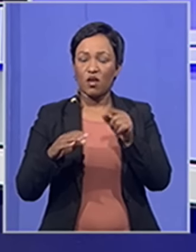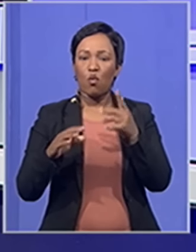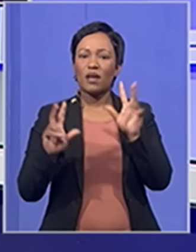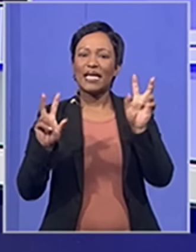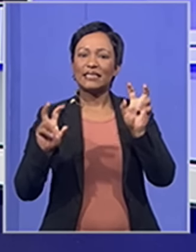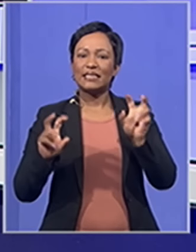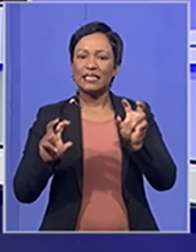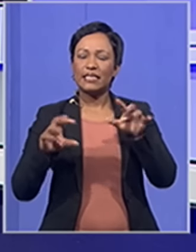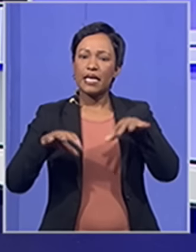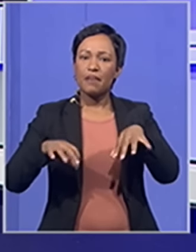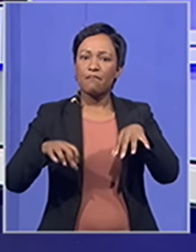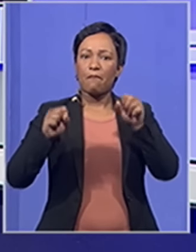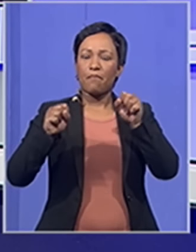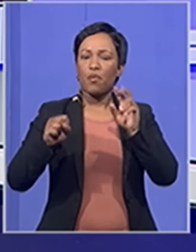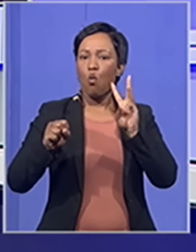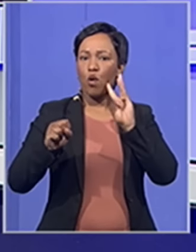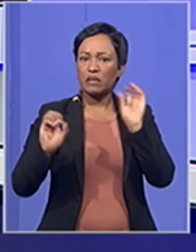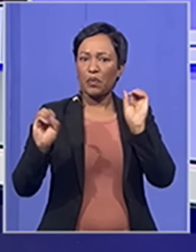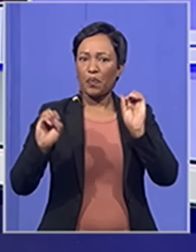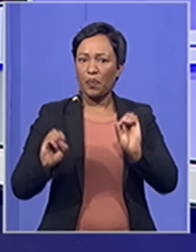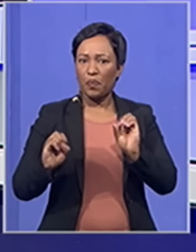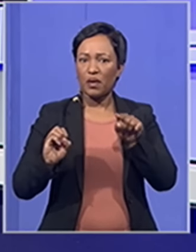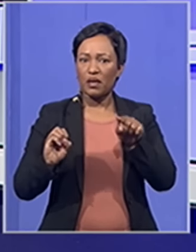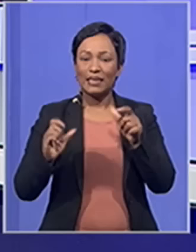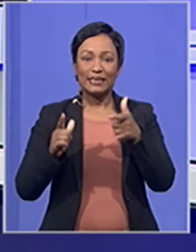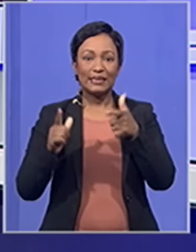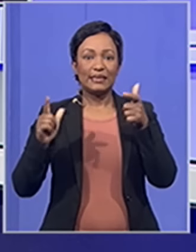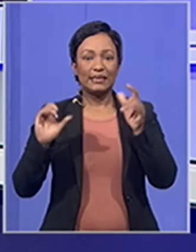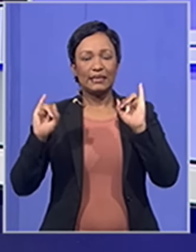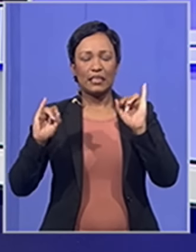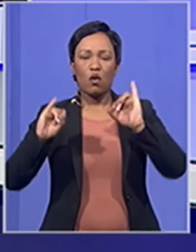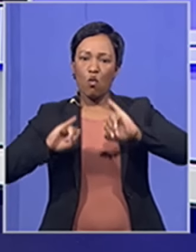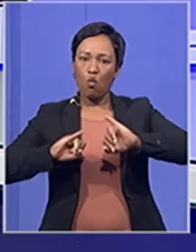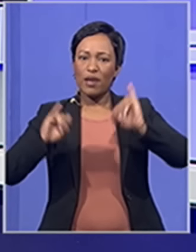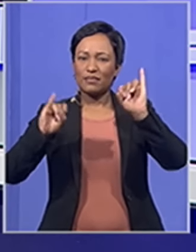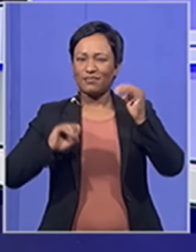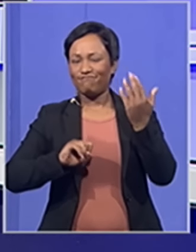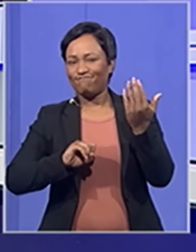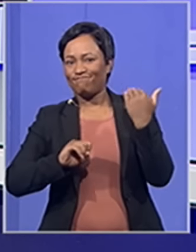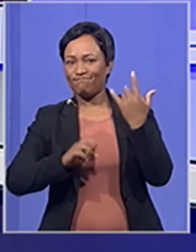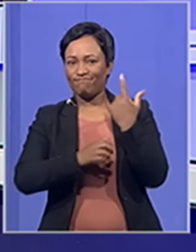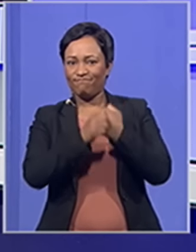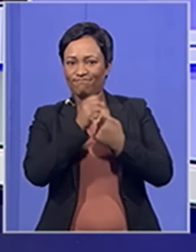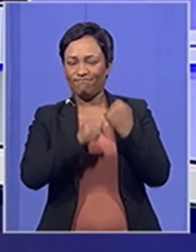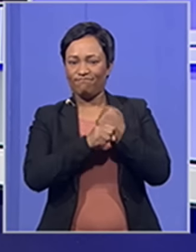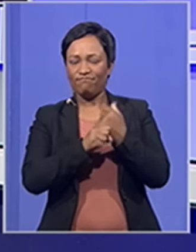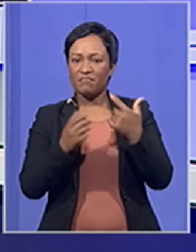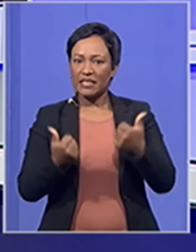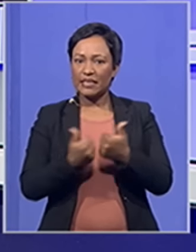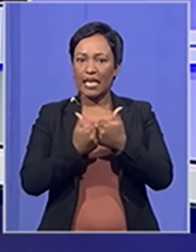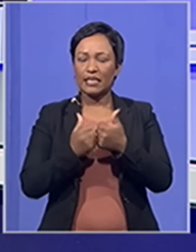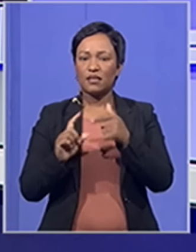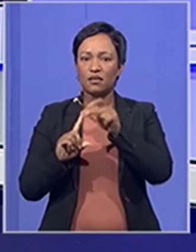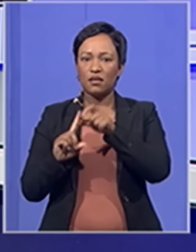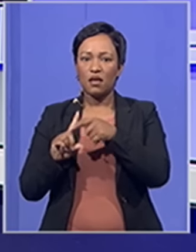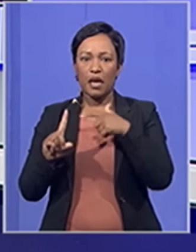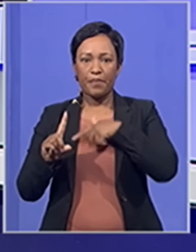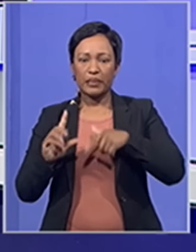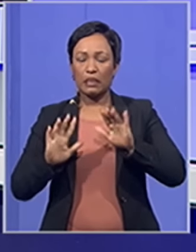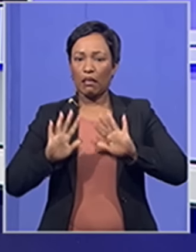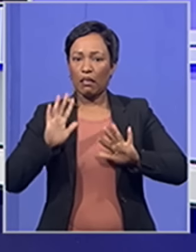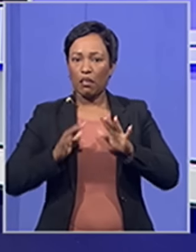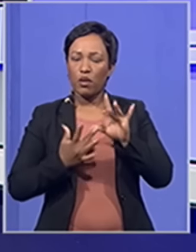le motlakase, mme tseno ke se dikgolo go gaisa mo dingwageng di le dintsi ebile ke kgwetlho e kgolo go mopresidente fa e sa la